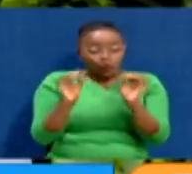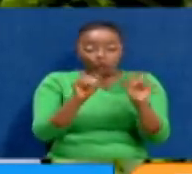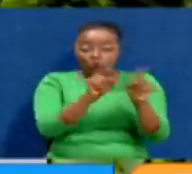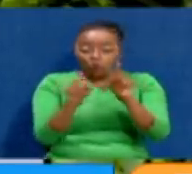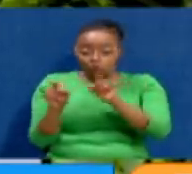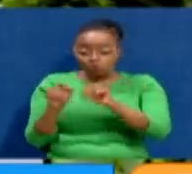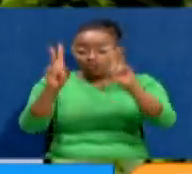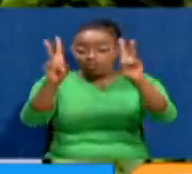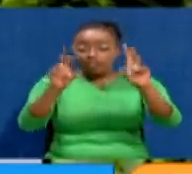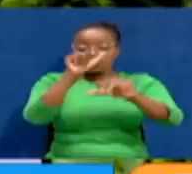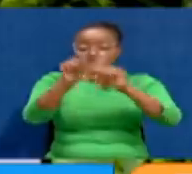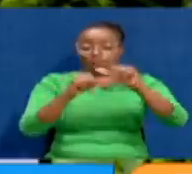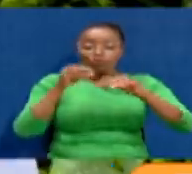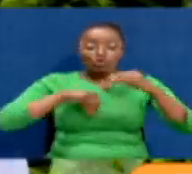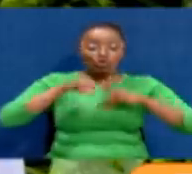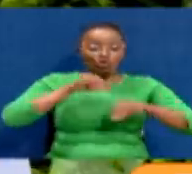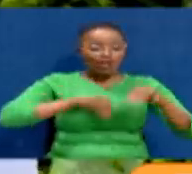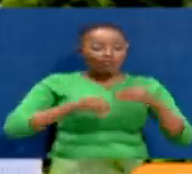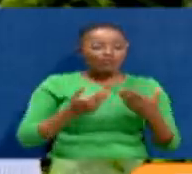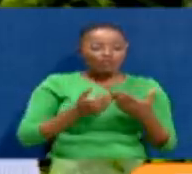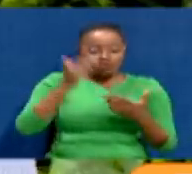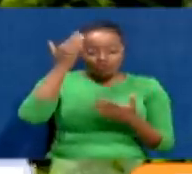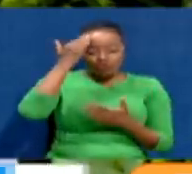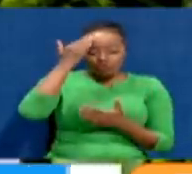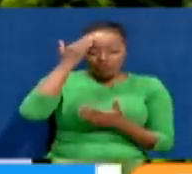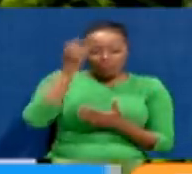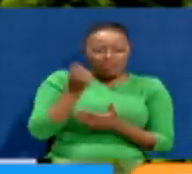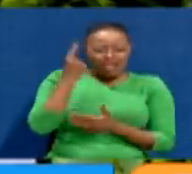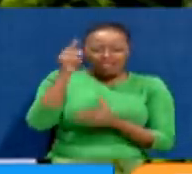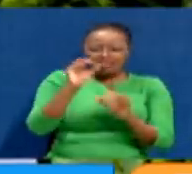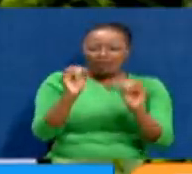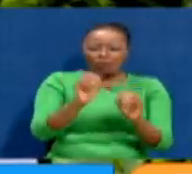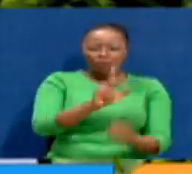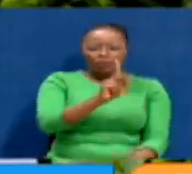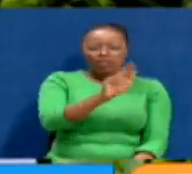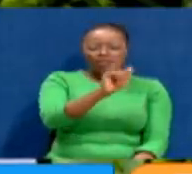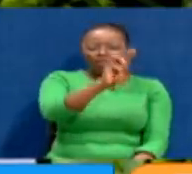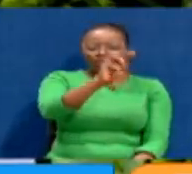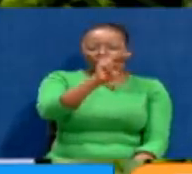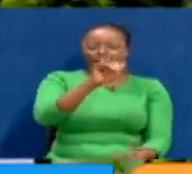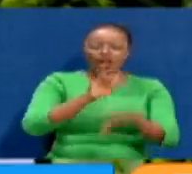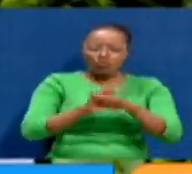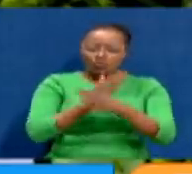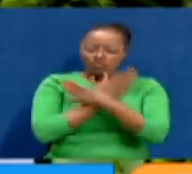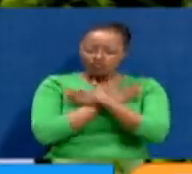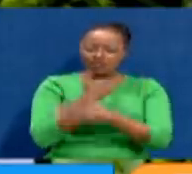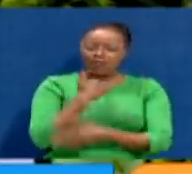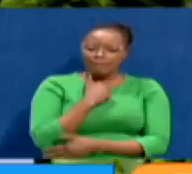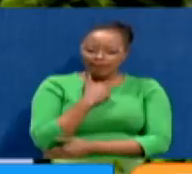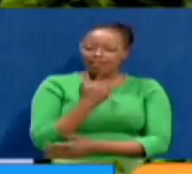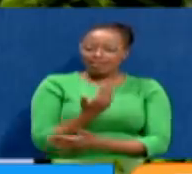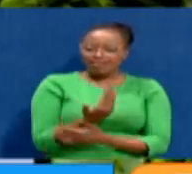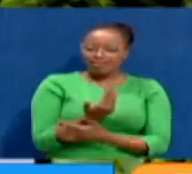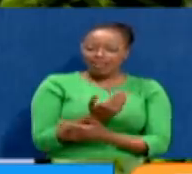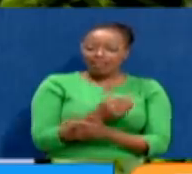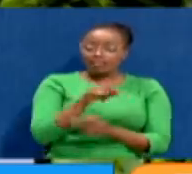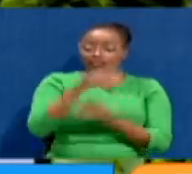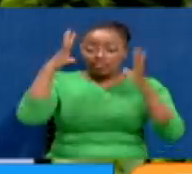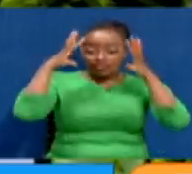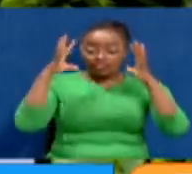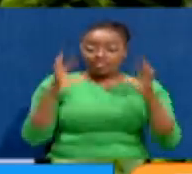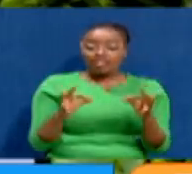Still, on the issues of corruption, you know, one thing that I don't understand with Kimani Ichung'wah, and he's a very good friend of mine, is they have